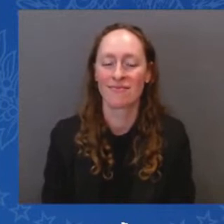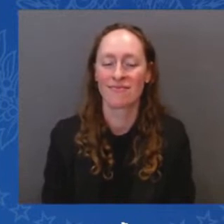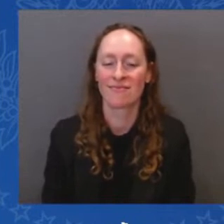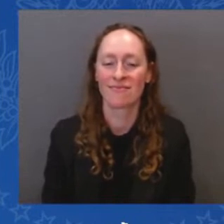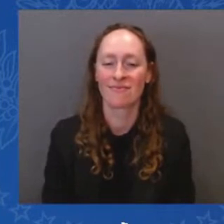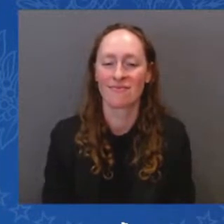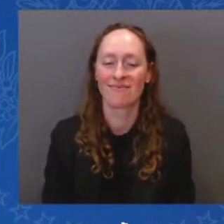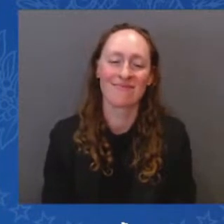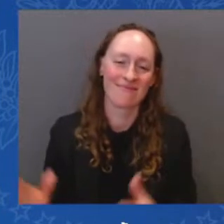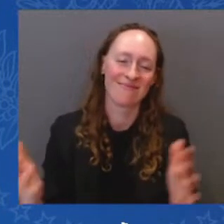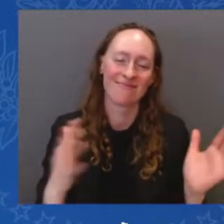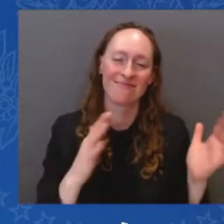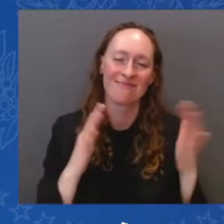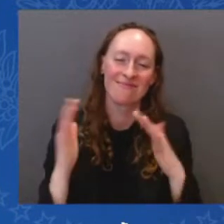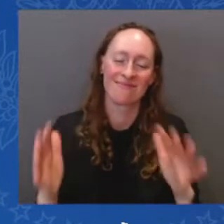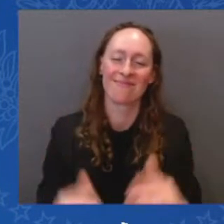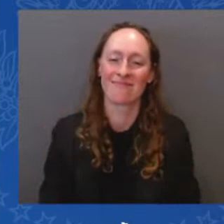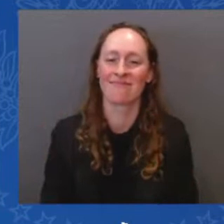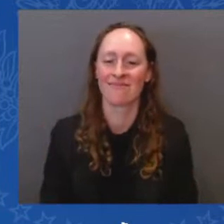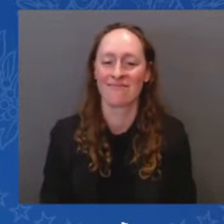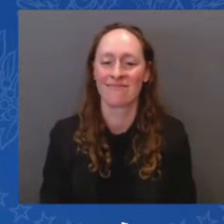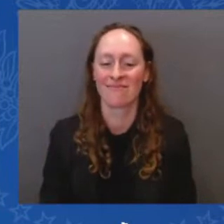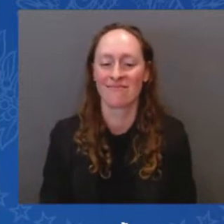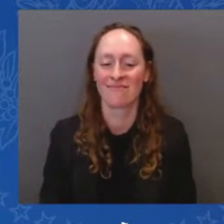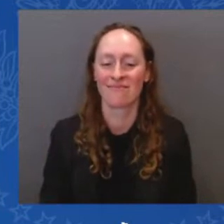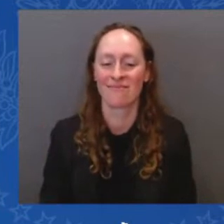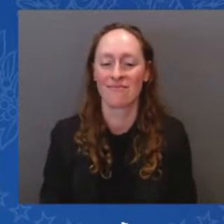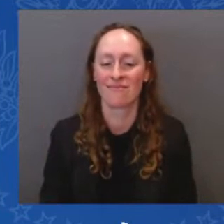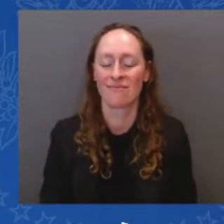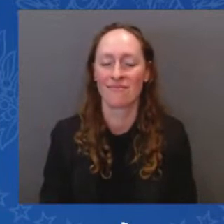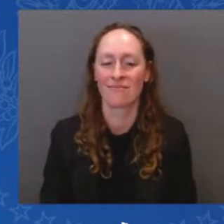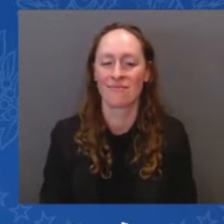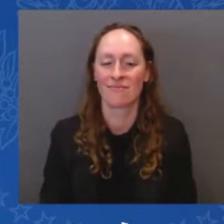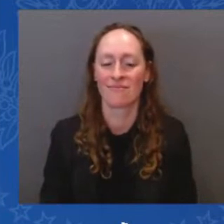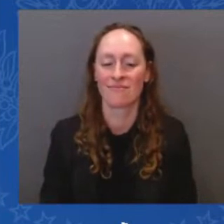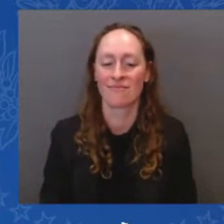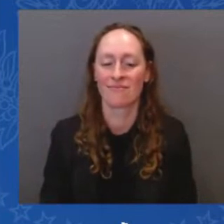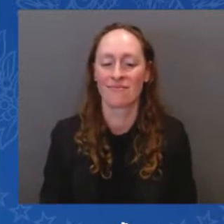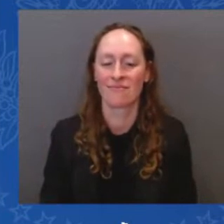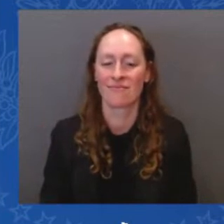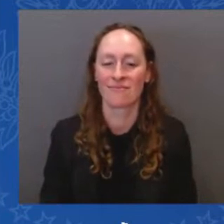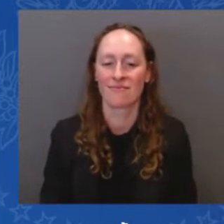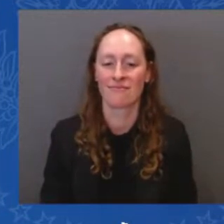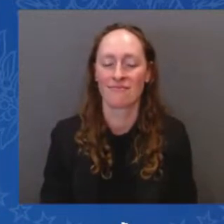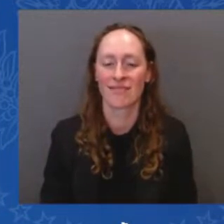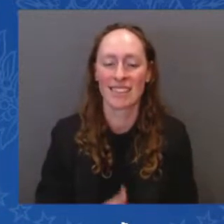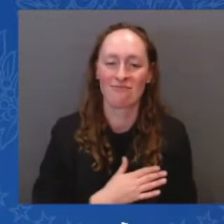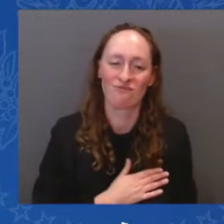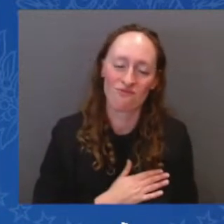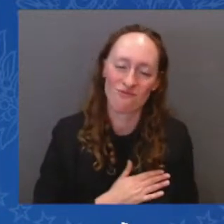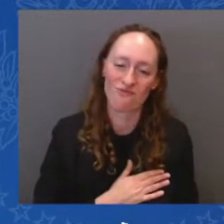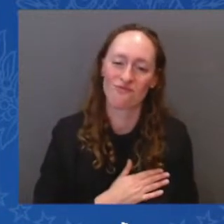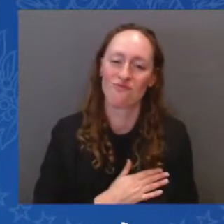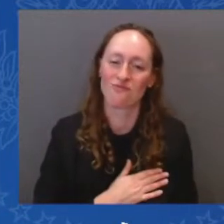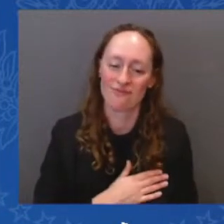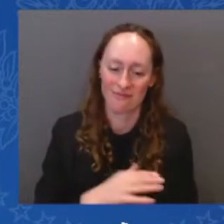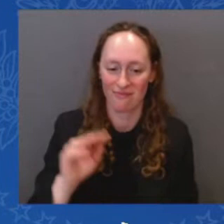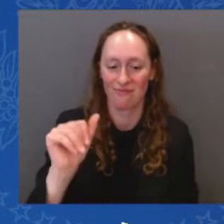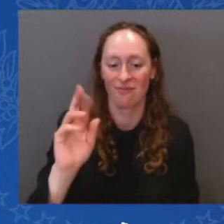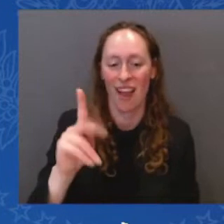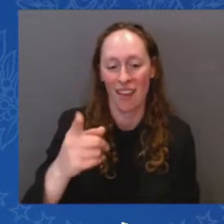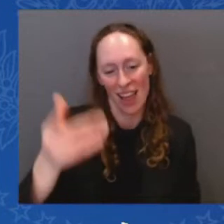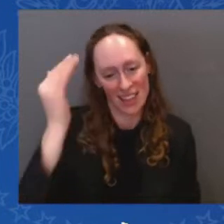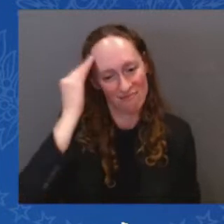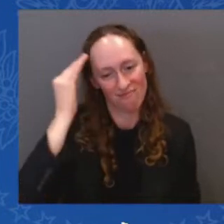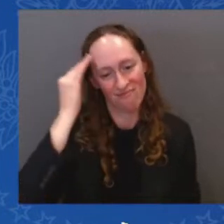Mark, you know how strongly I feel about you. You've given remarkable service to our country.